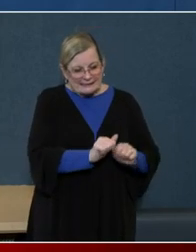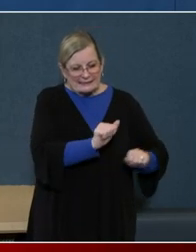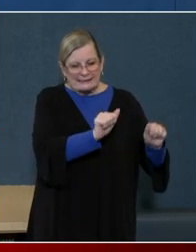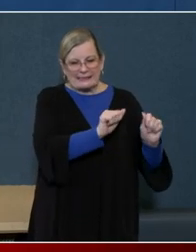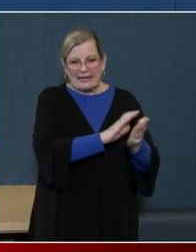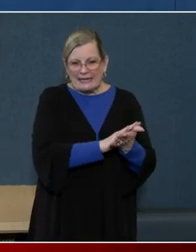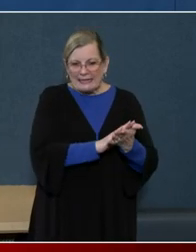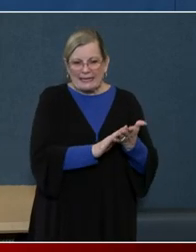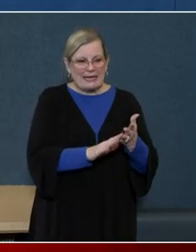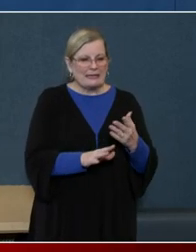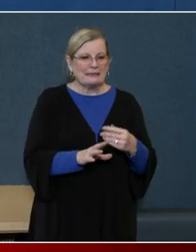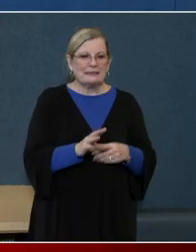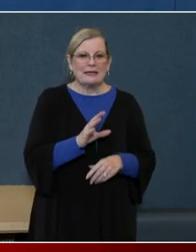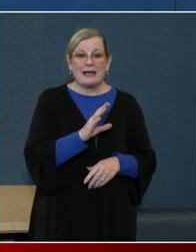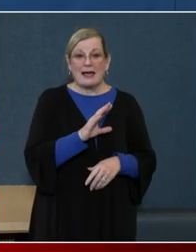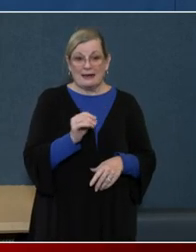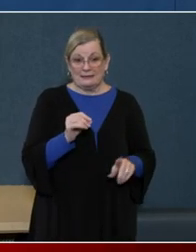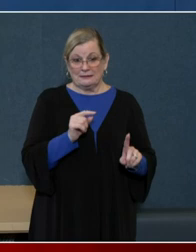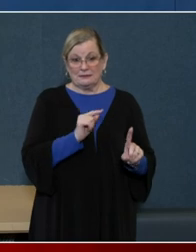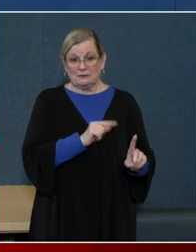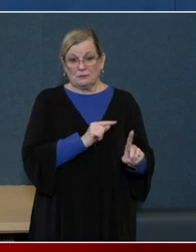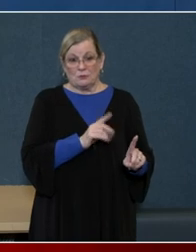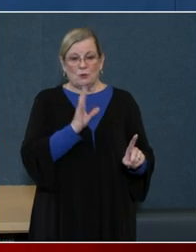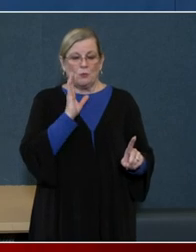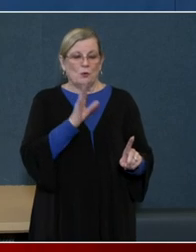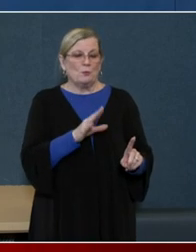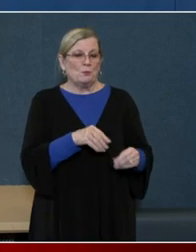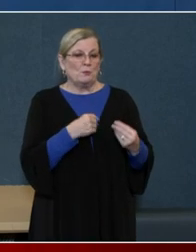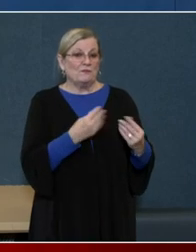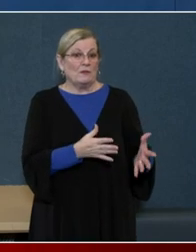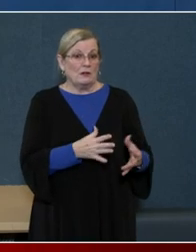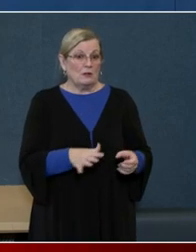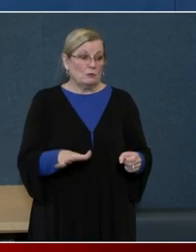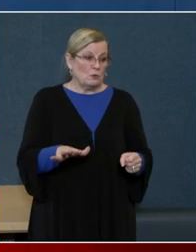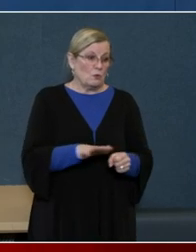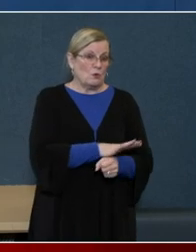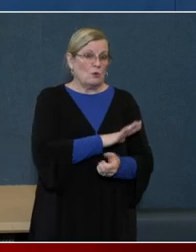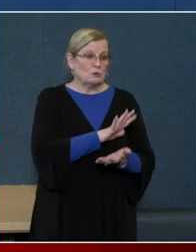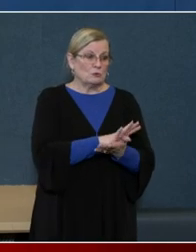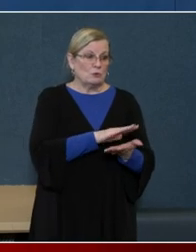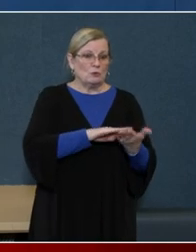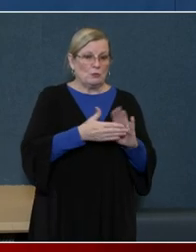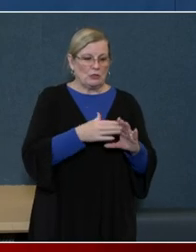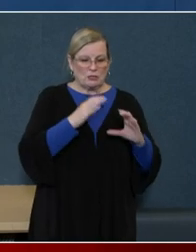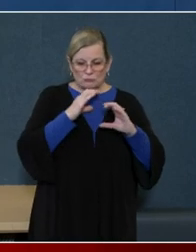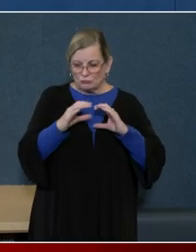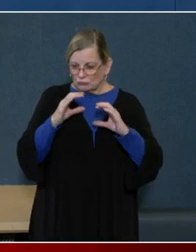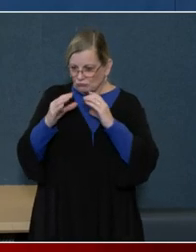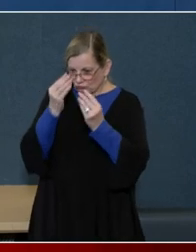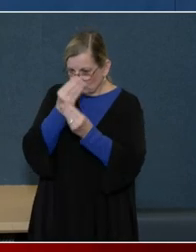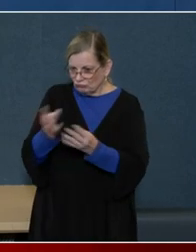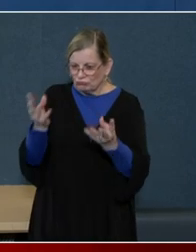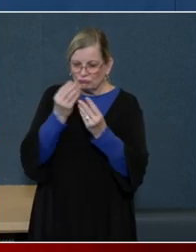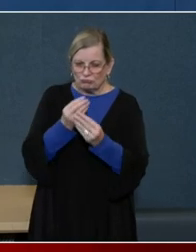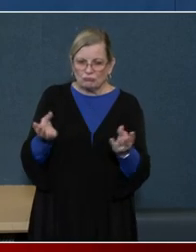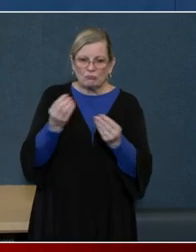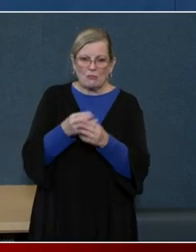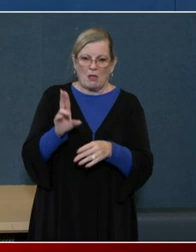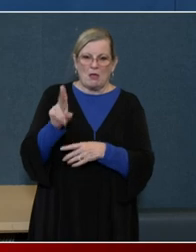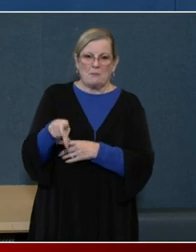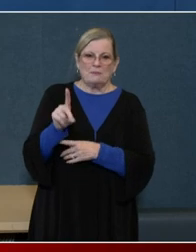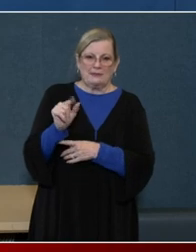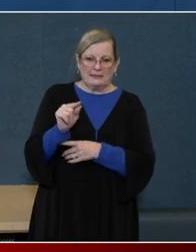And then we'll also provide the entire school community with information about the positive case along